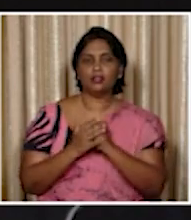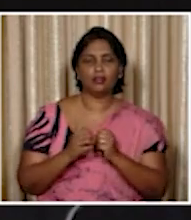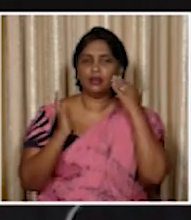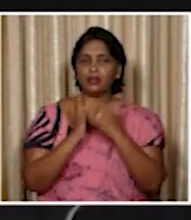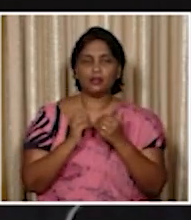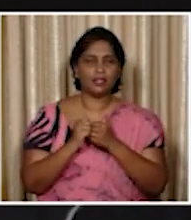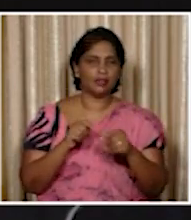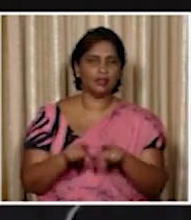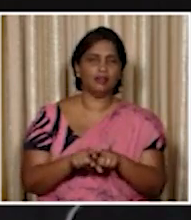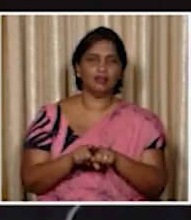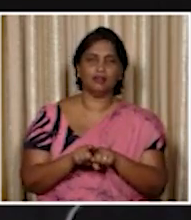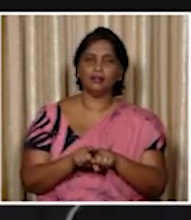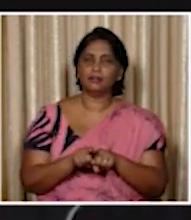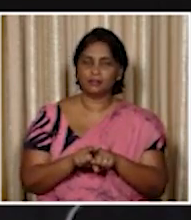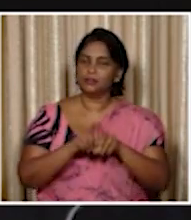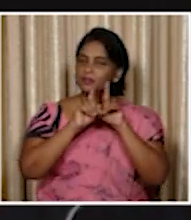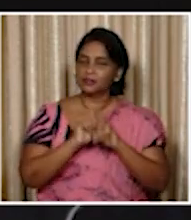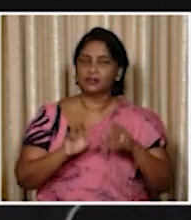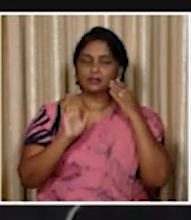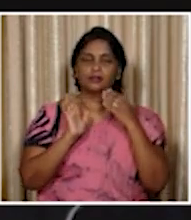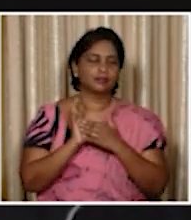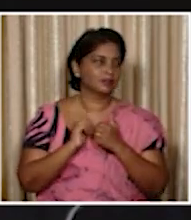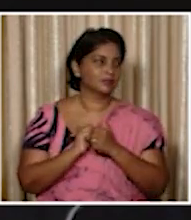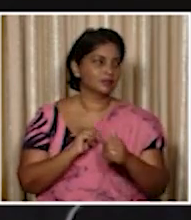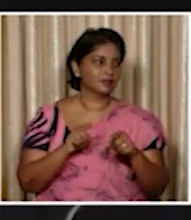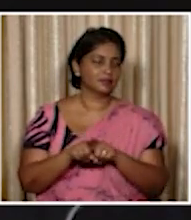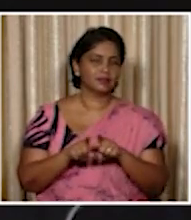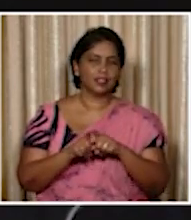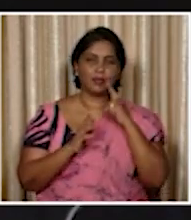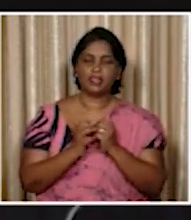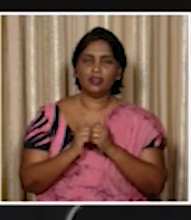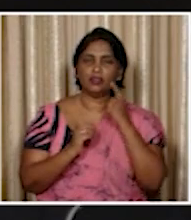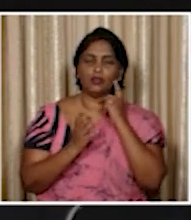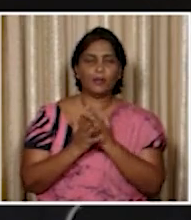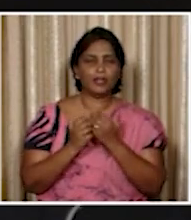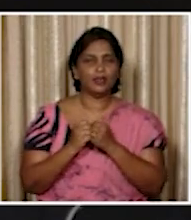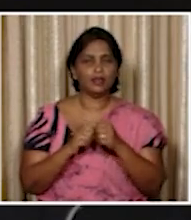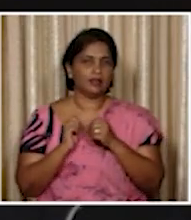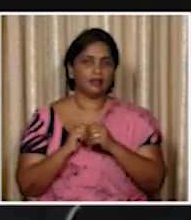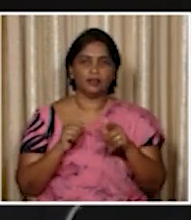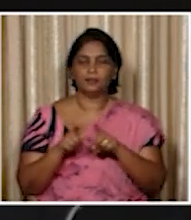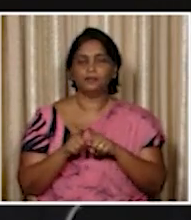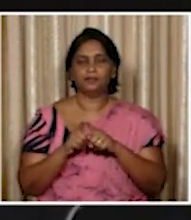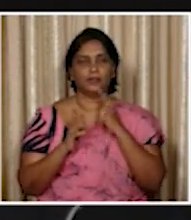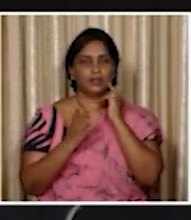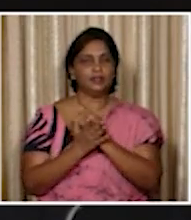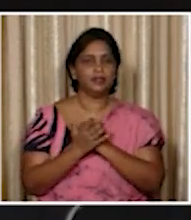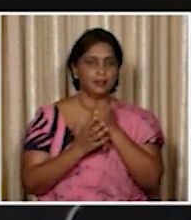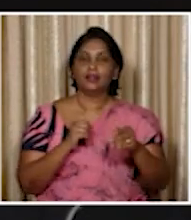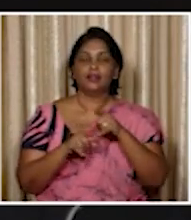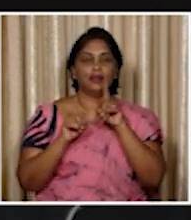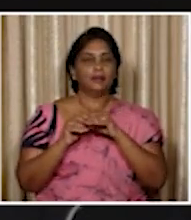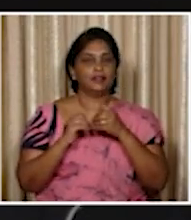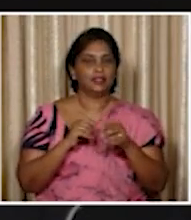pleases. That's what he exactly did when it came to the decision of the Constitutional Council. What does he do? He interprets the